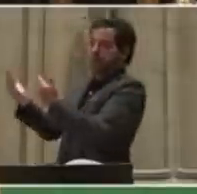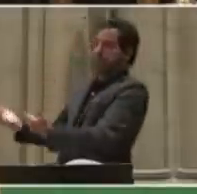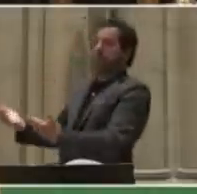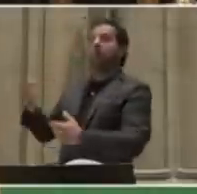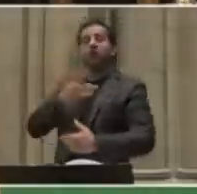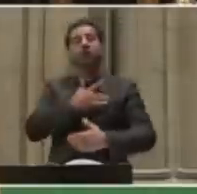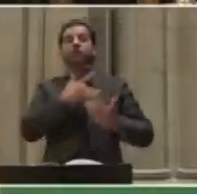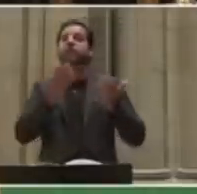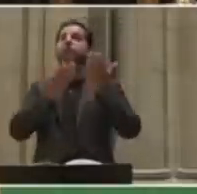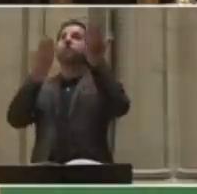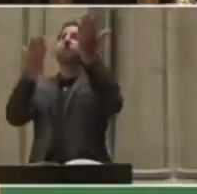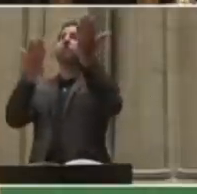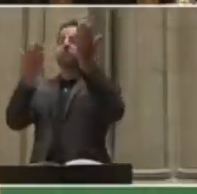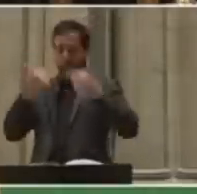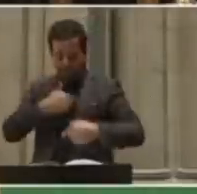Lift up your hearts.